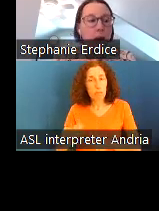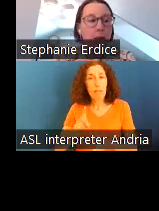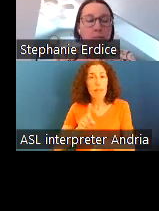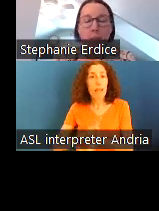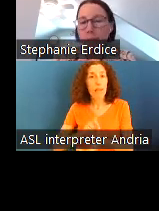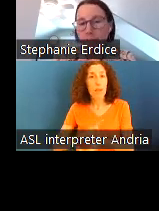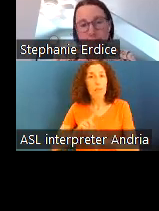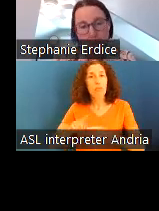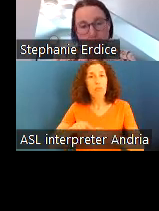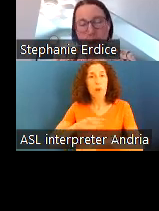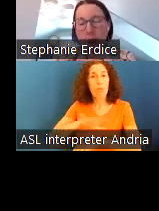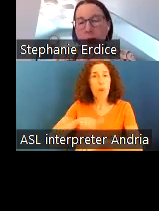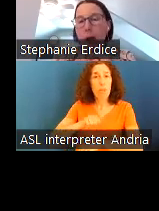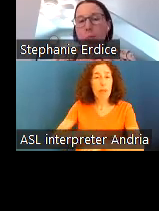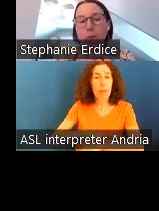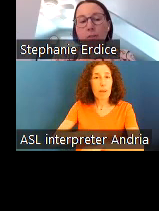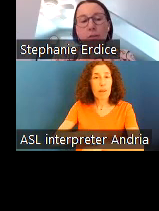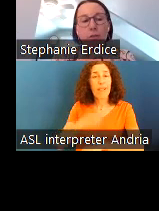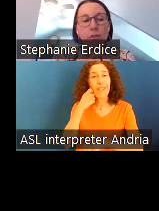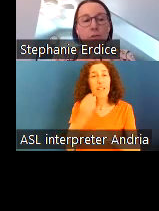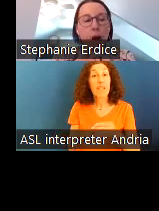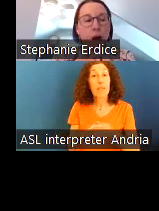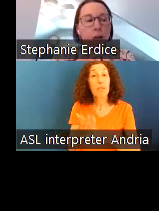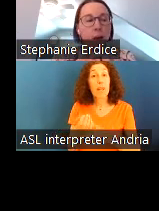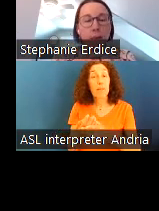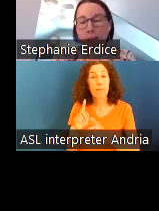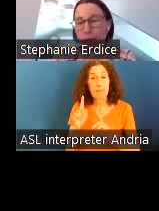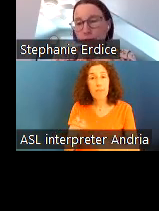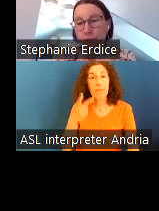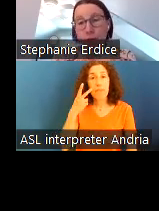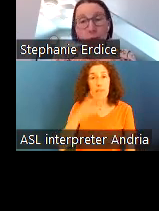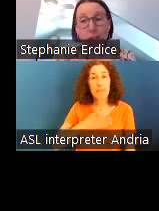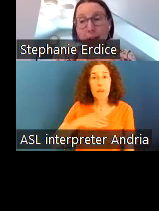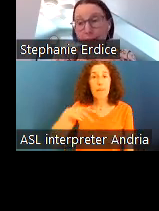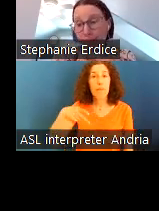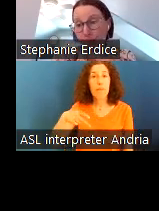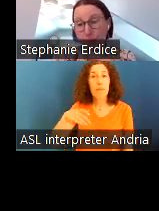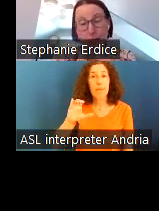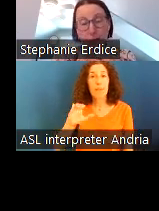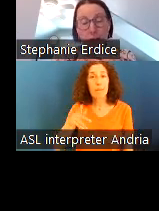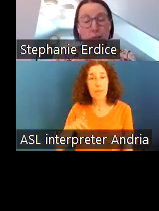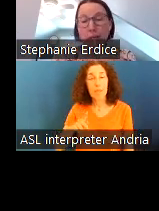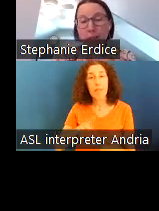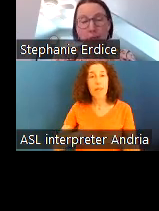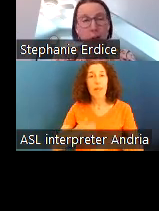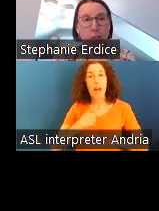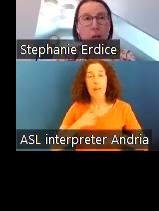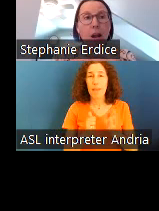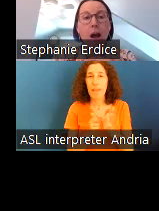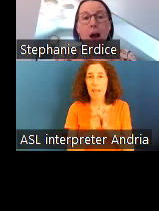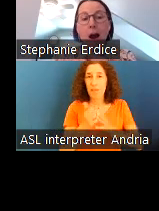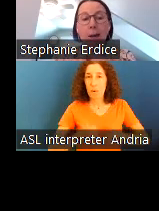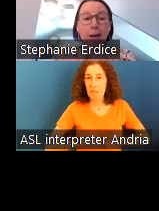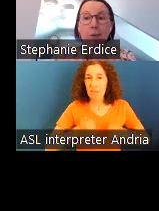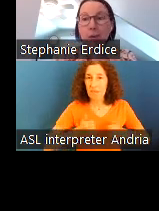to my PCP. I went to, I'm a cancer survivor. So I went to my cancer survivor doctor, my cancer